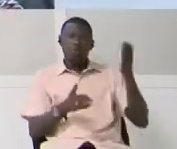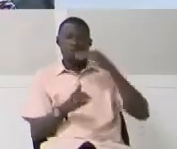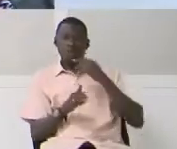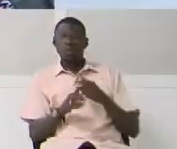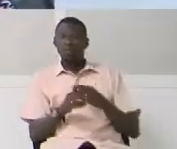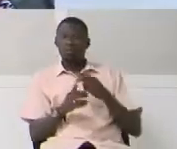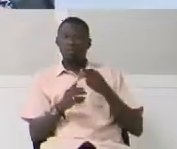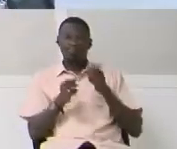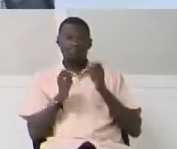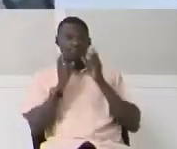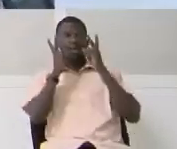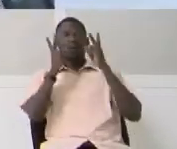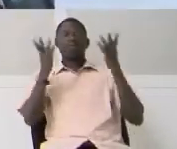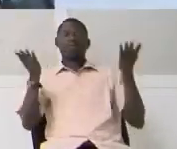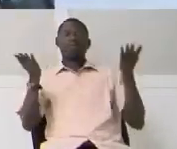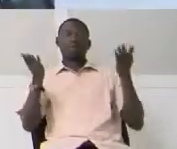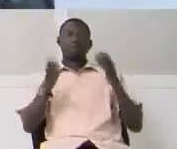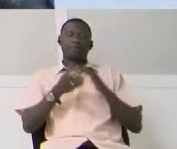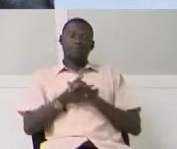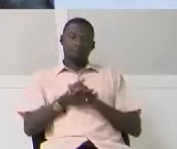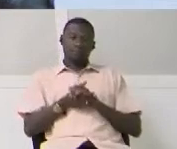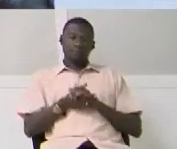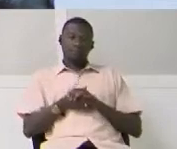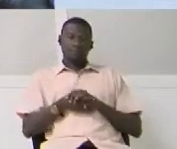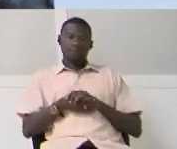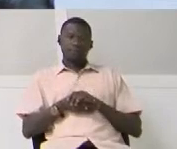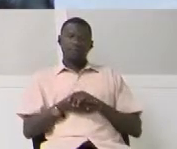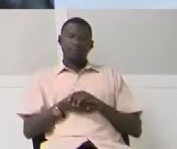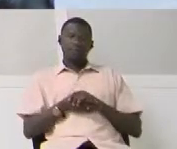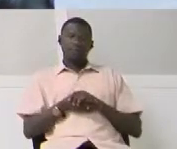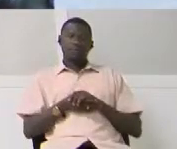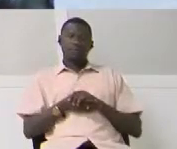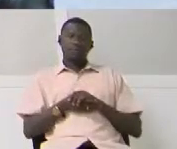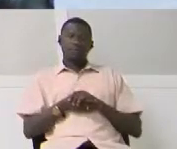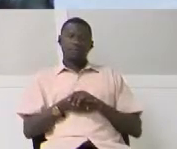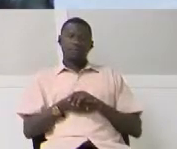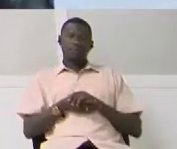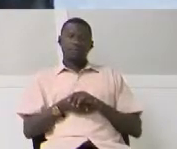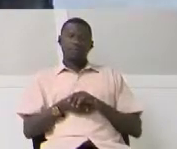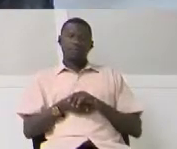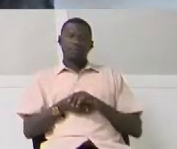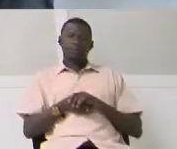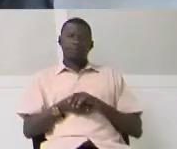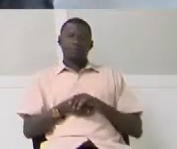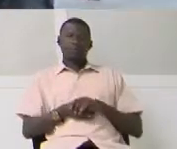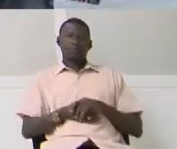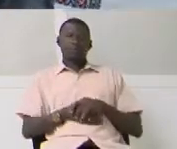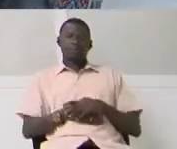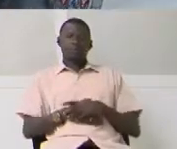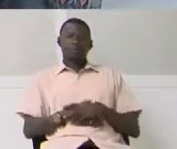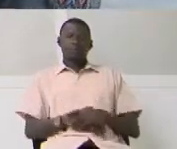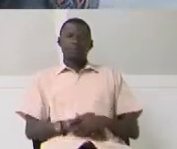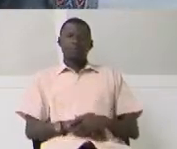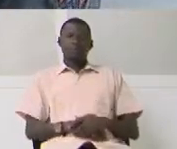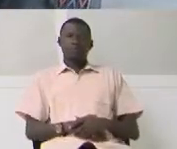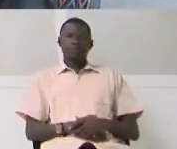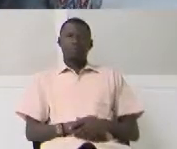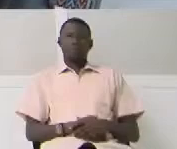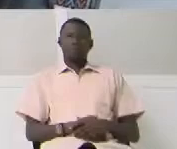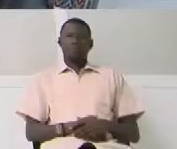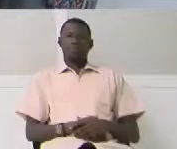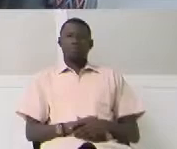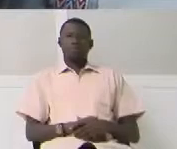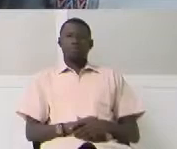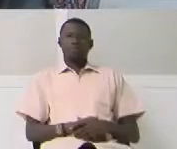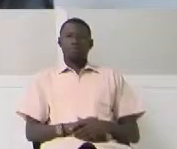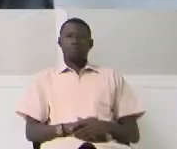I am on a drive for your amnes. Ñu dafa mel dañ xam yoyu yoon legi dañ daan fele ji branding amna yoon ñu daan